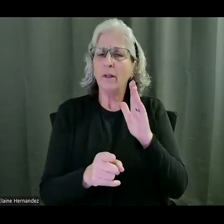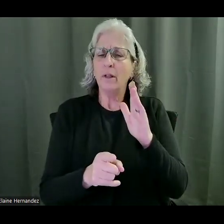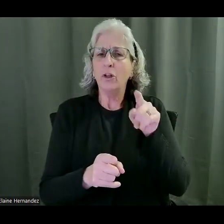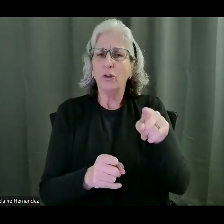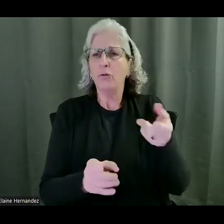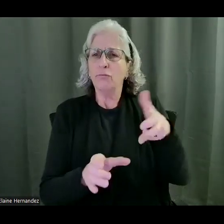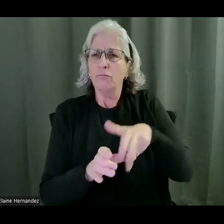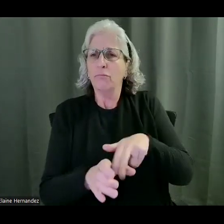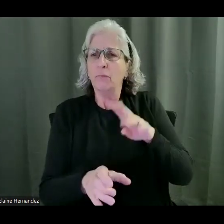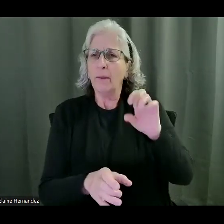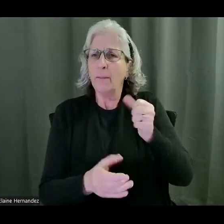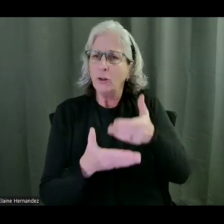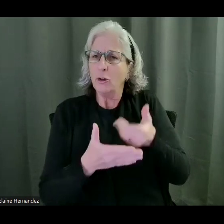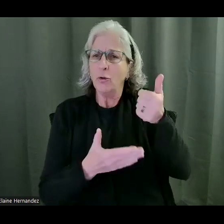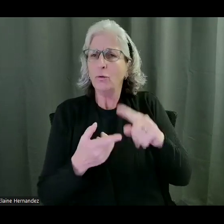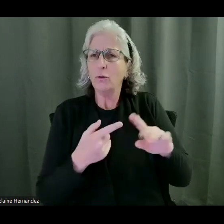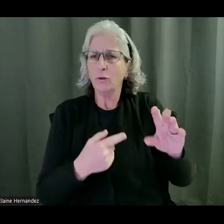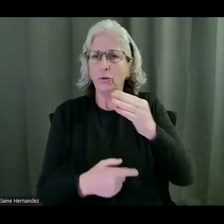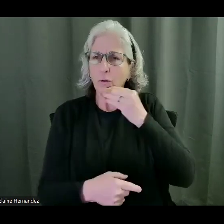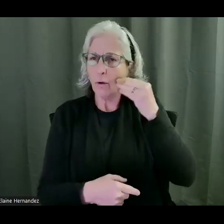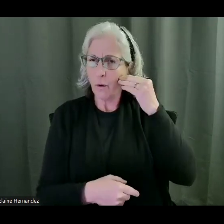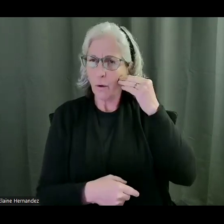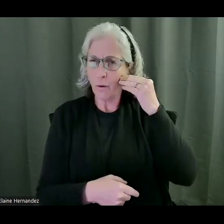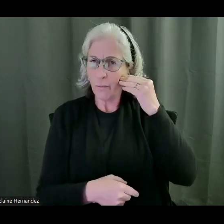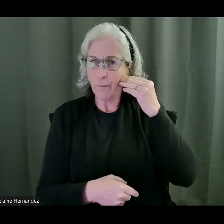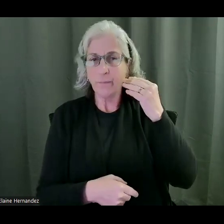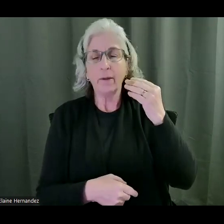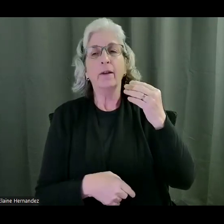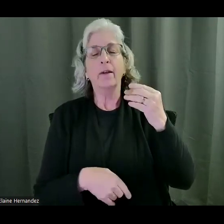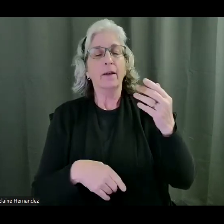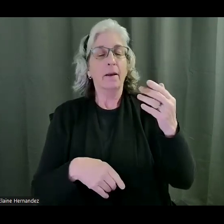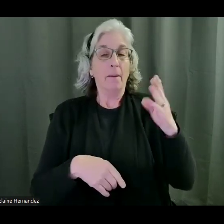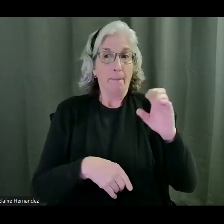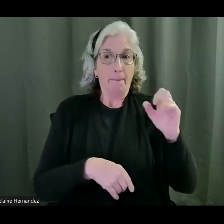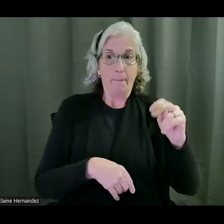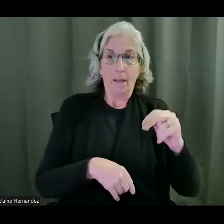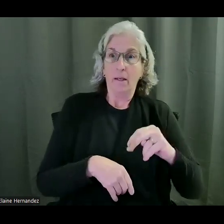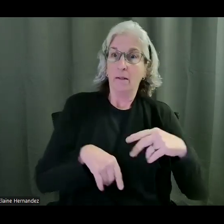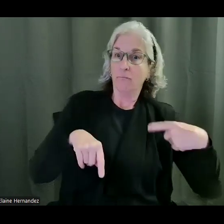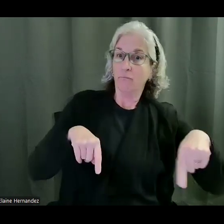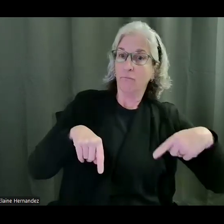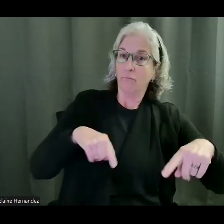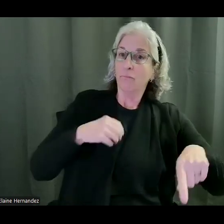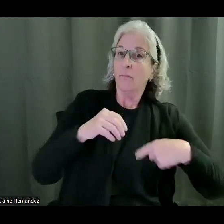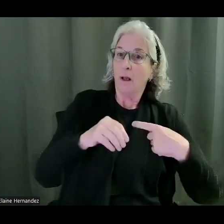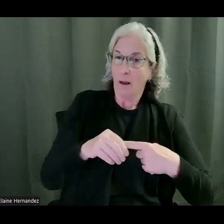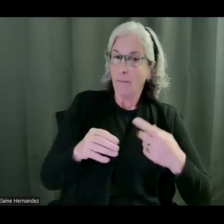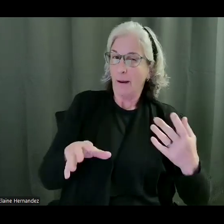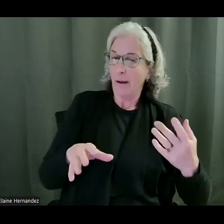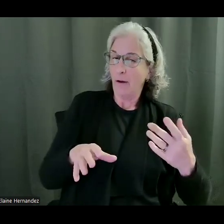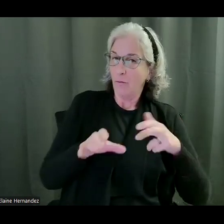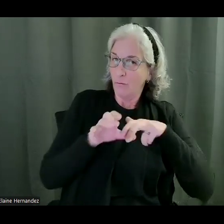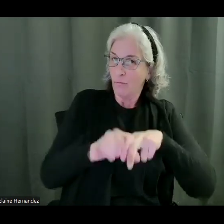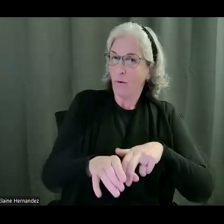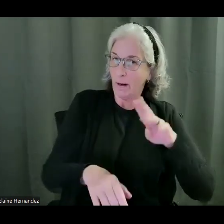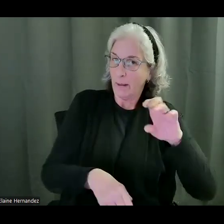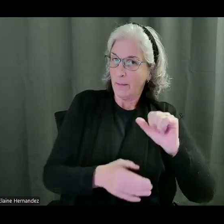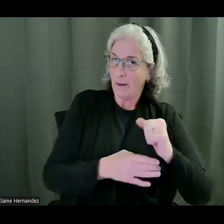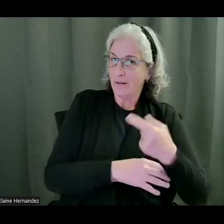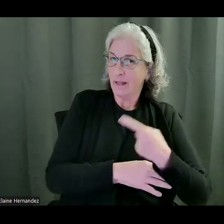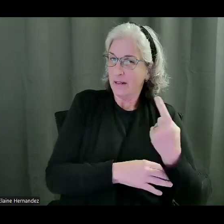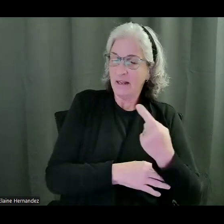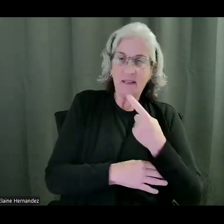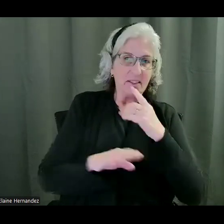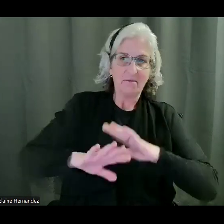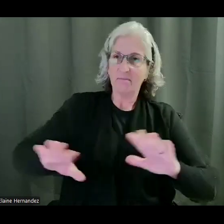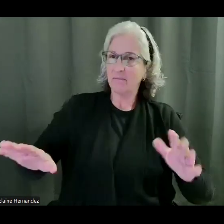trip. Ben expressed anxiety about taking a test ride on the bus that day and declined the